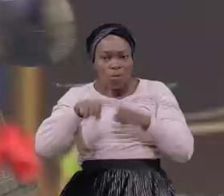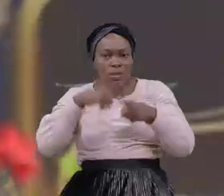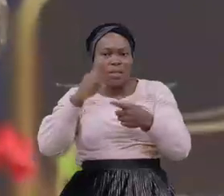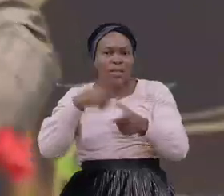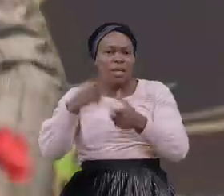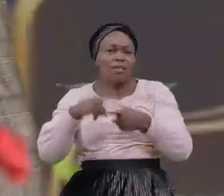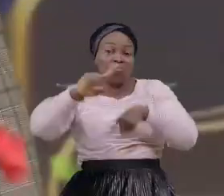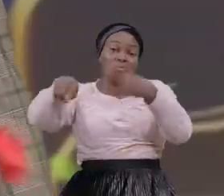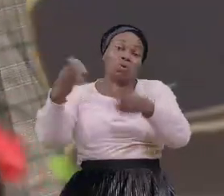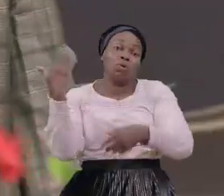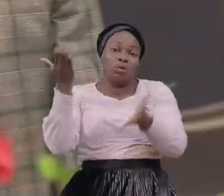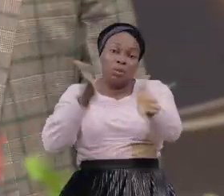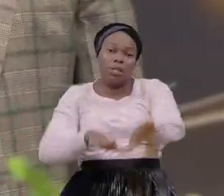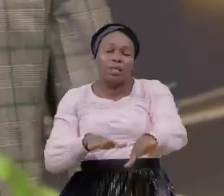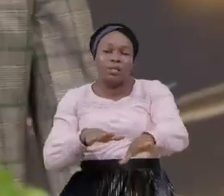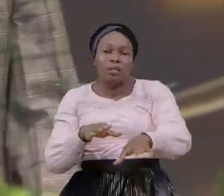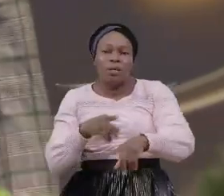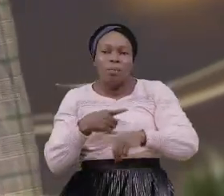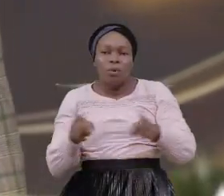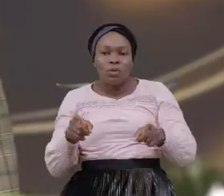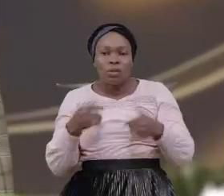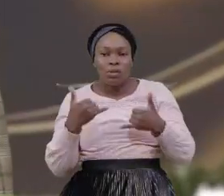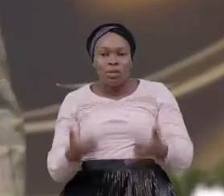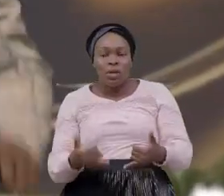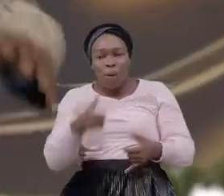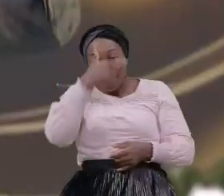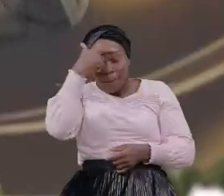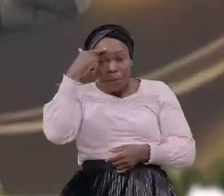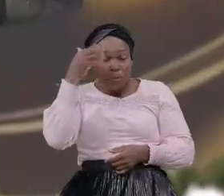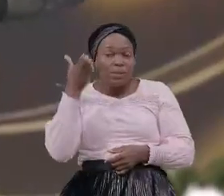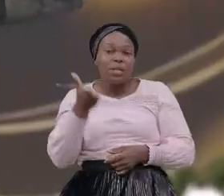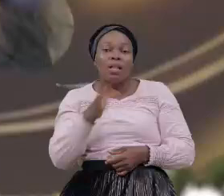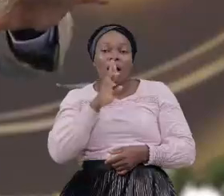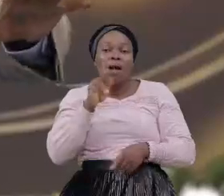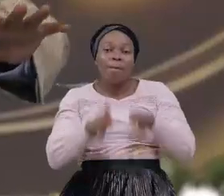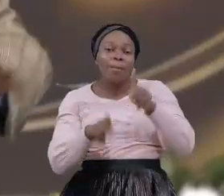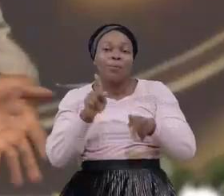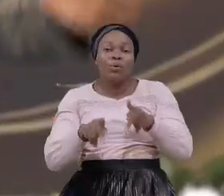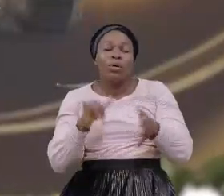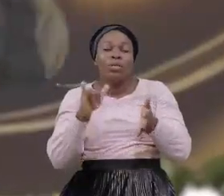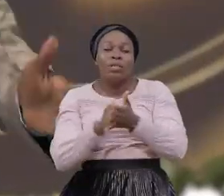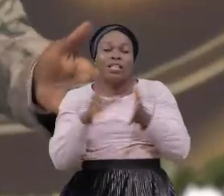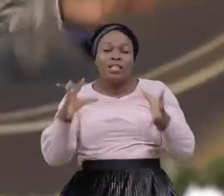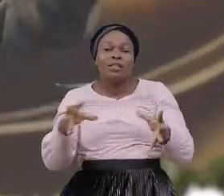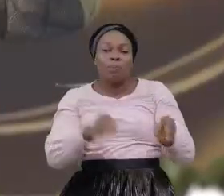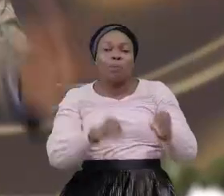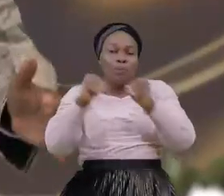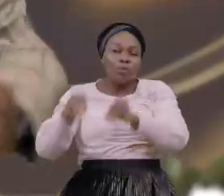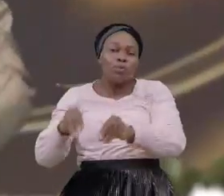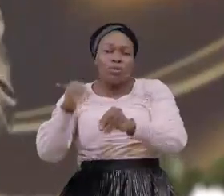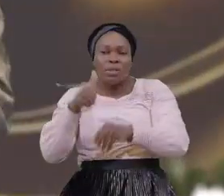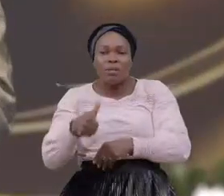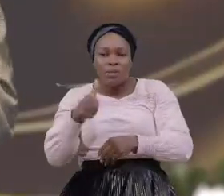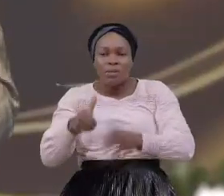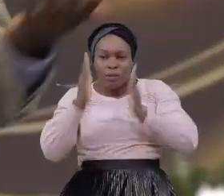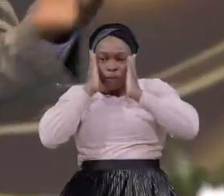taking place everywhere because there are people that give themselves to wanting to make